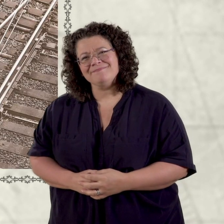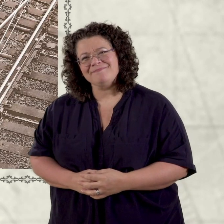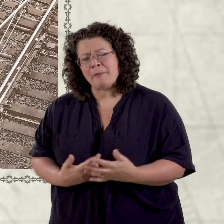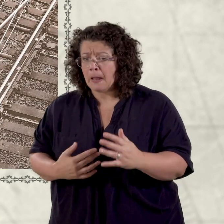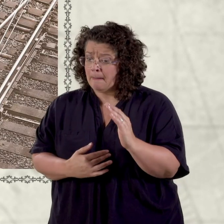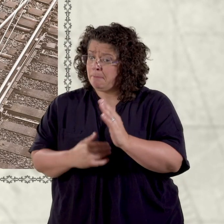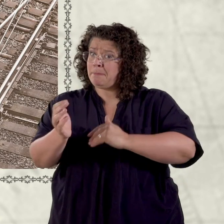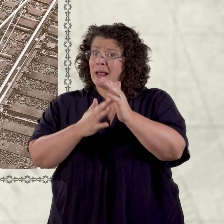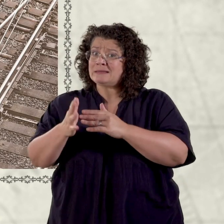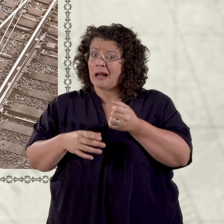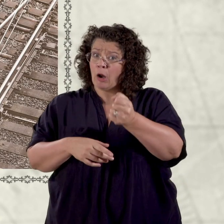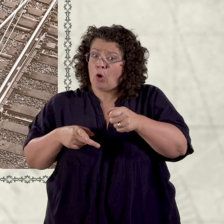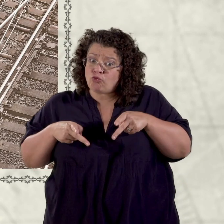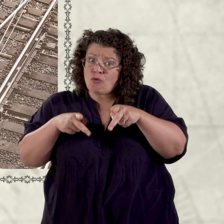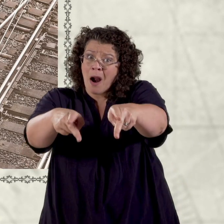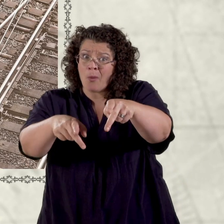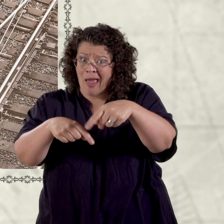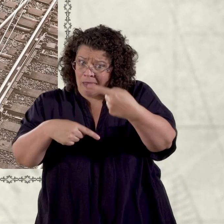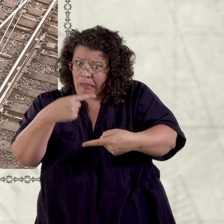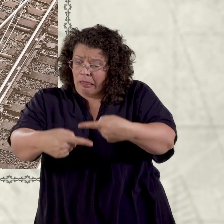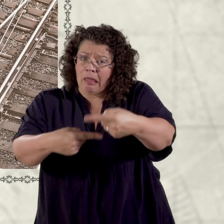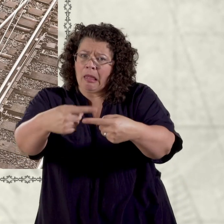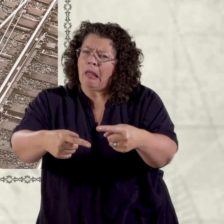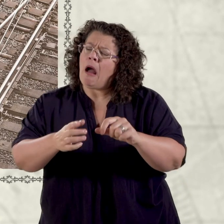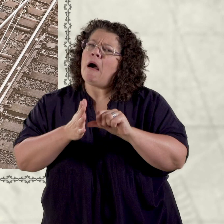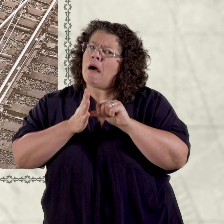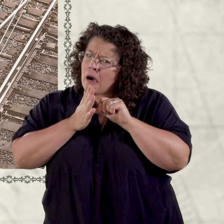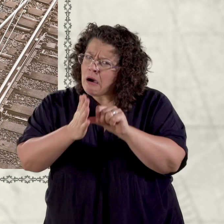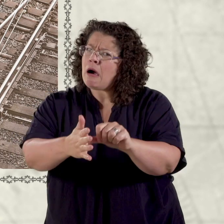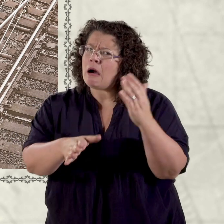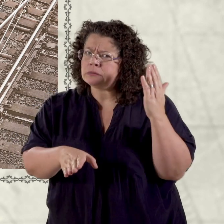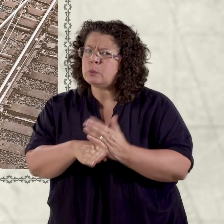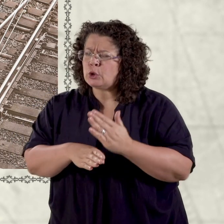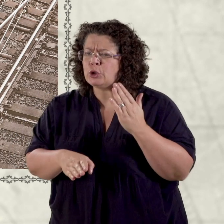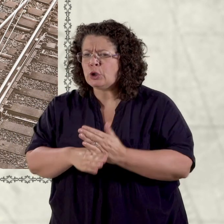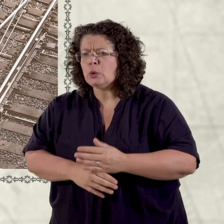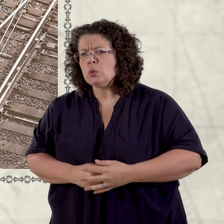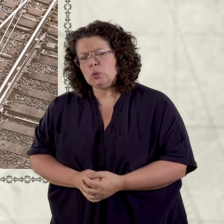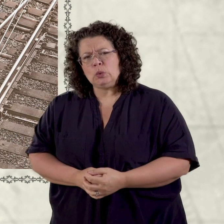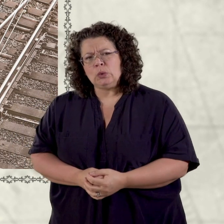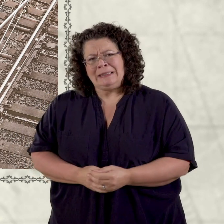Building a railway is a lot of very hard work.